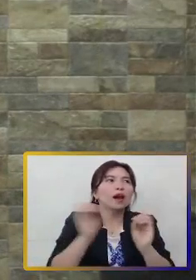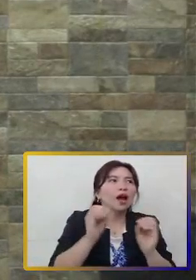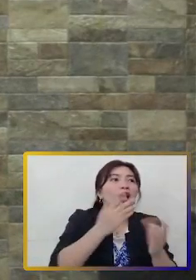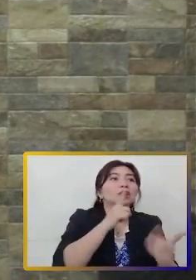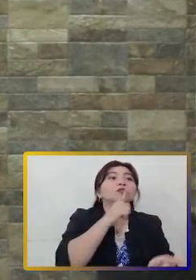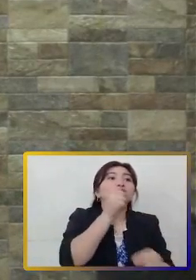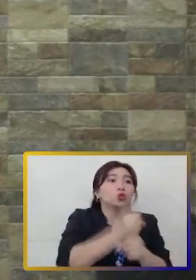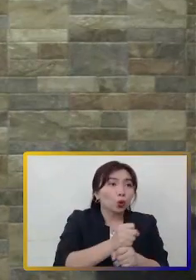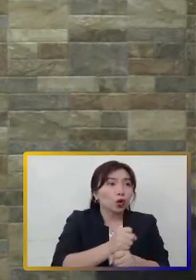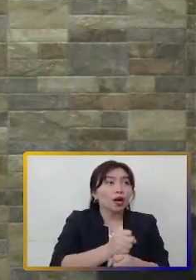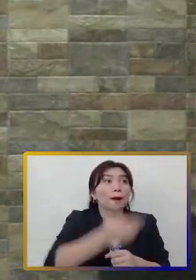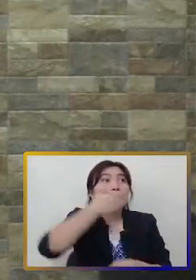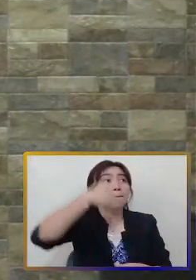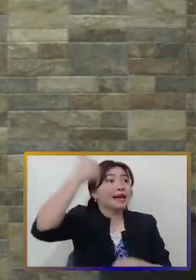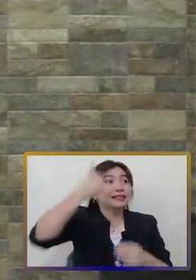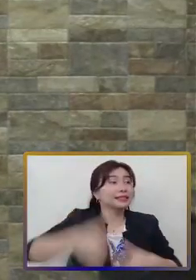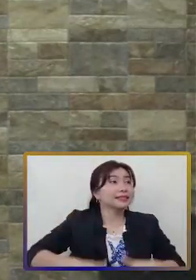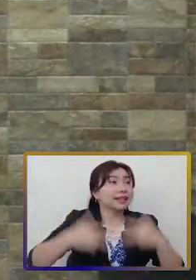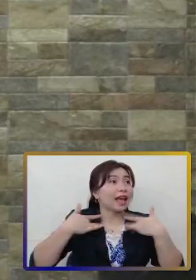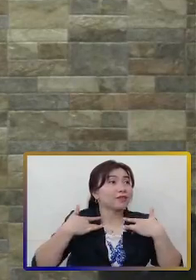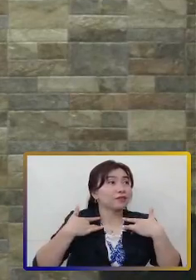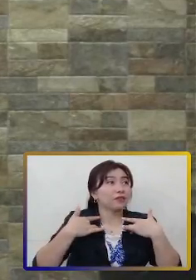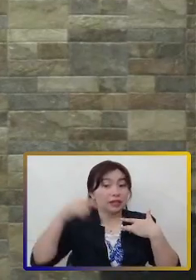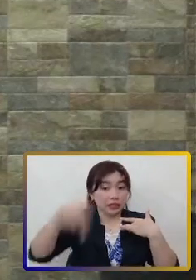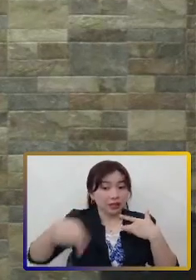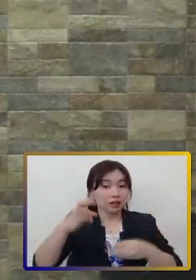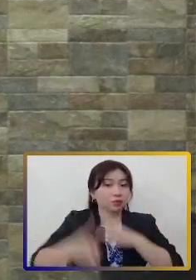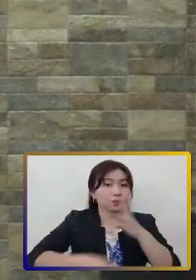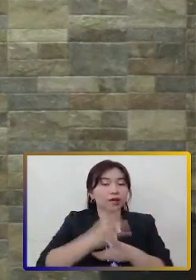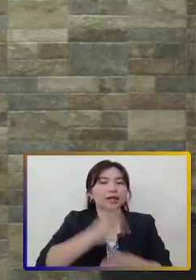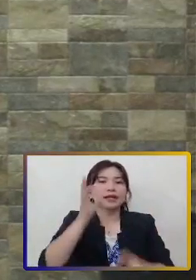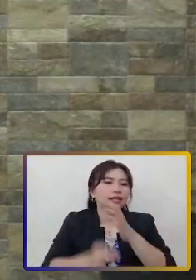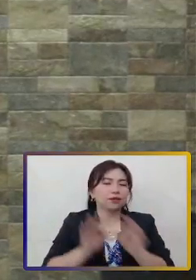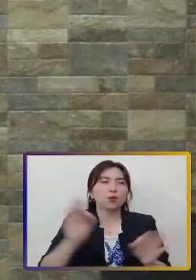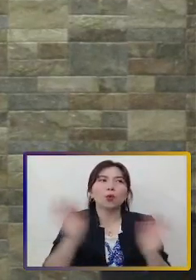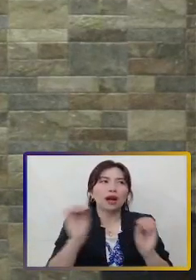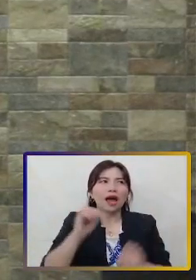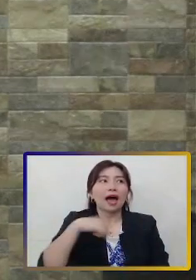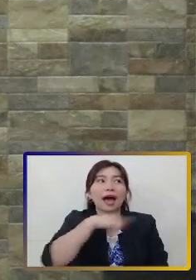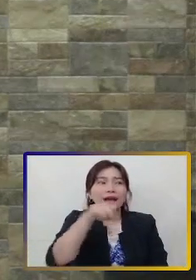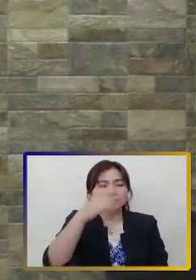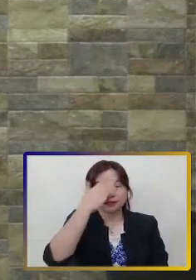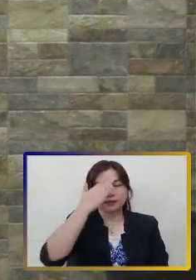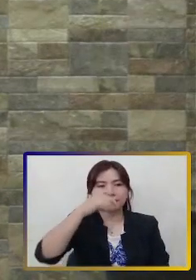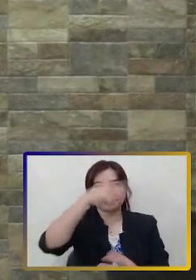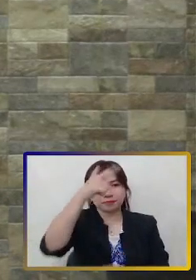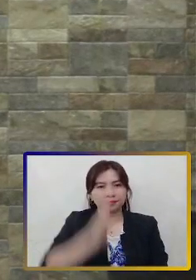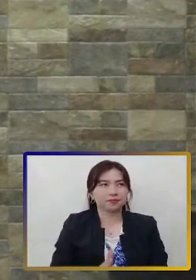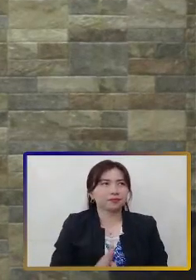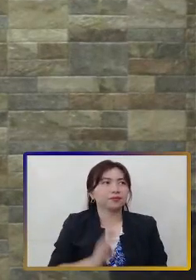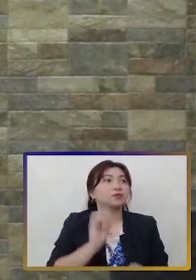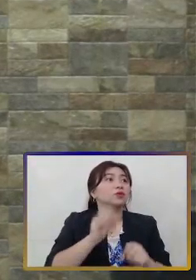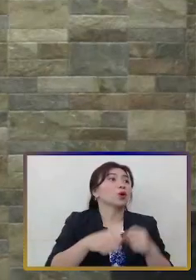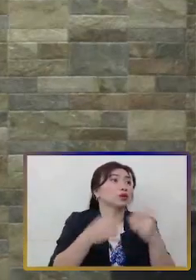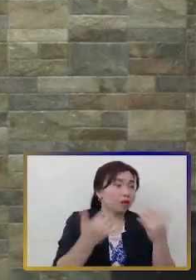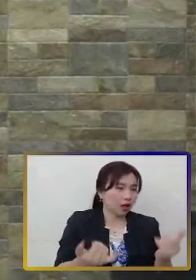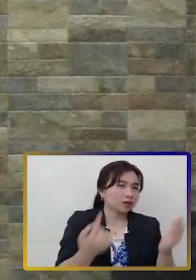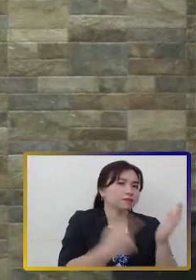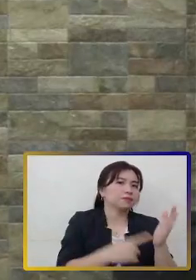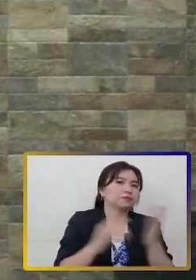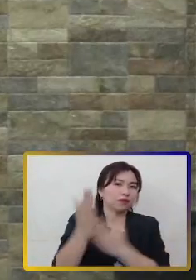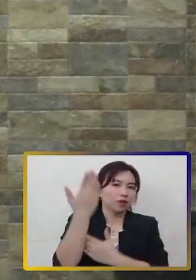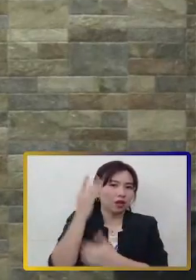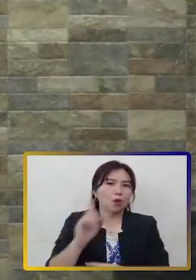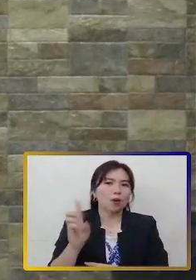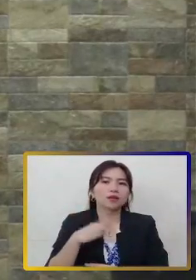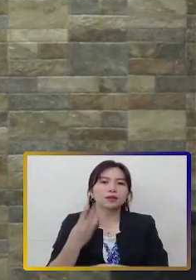living Without acknowledging His excellency kaya ng mga kapatid ang usapan lang natin